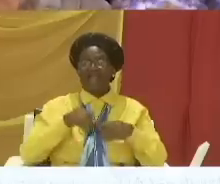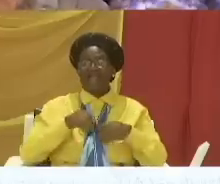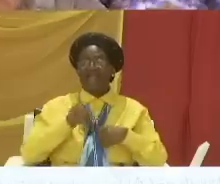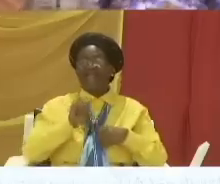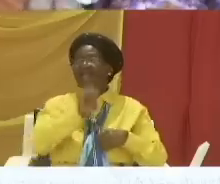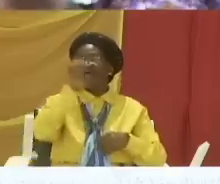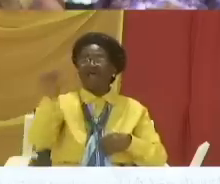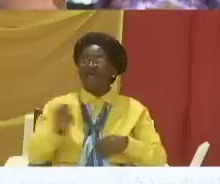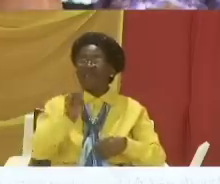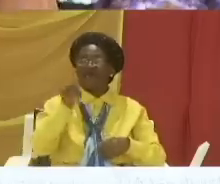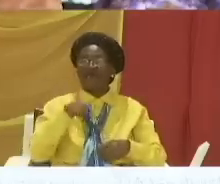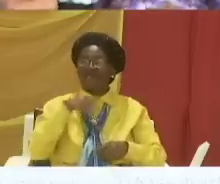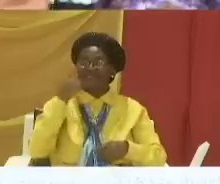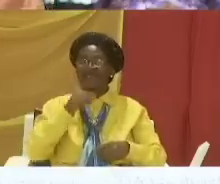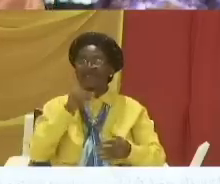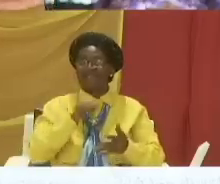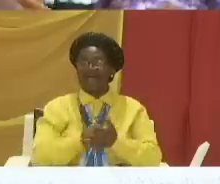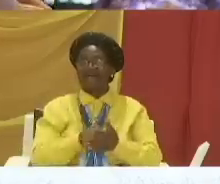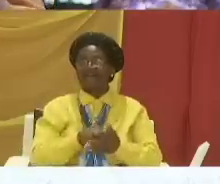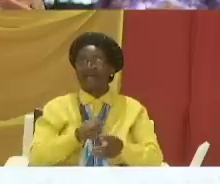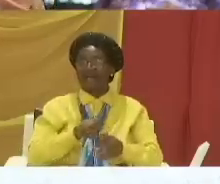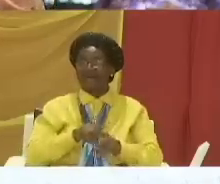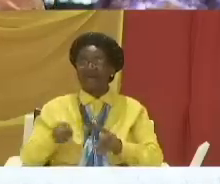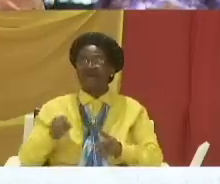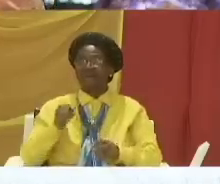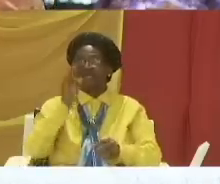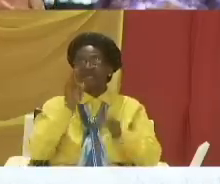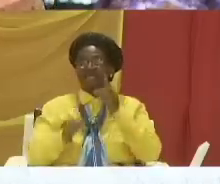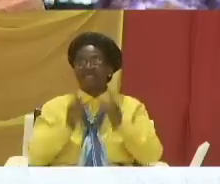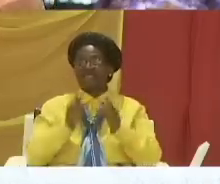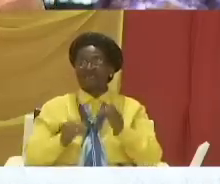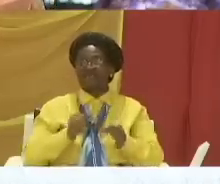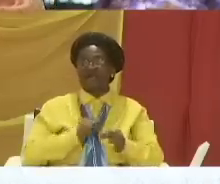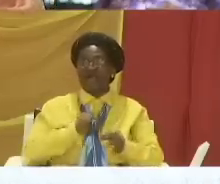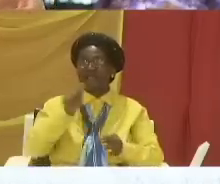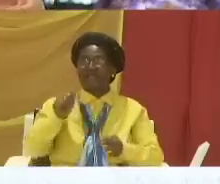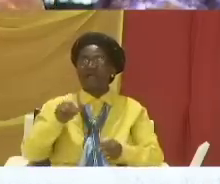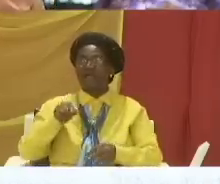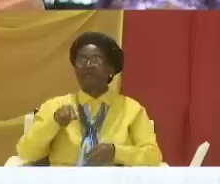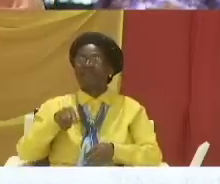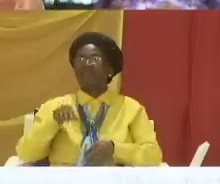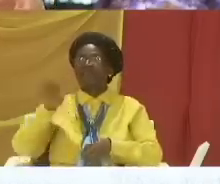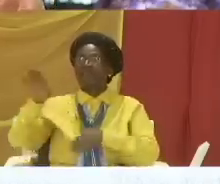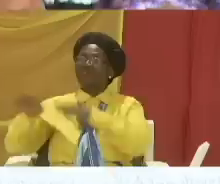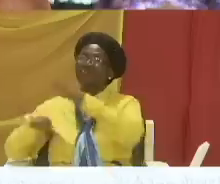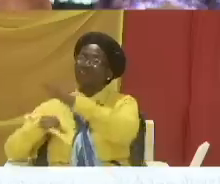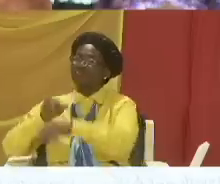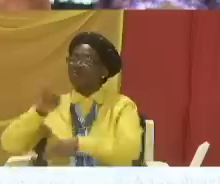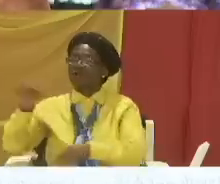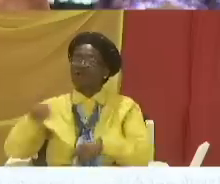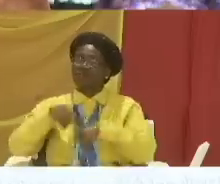But if I'm walking, going on my prayer walk at night,